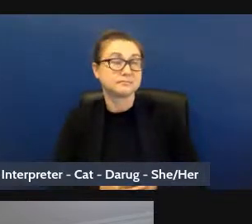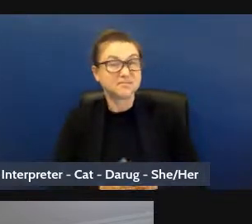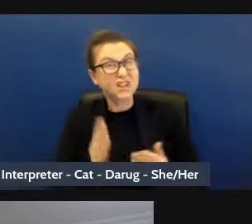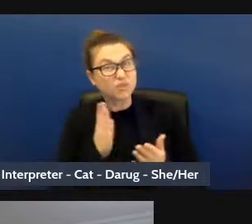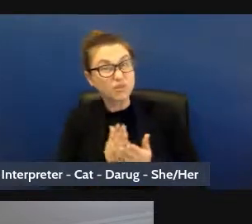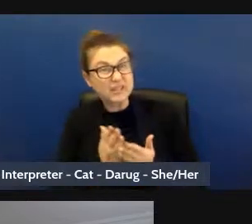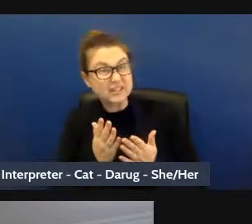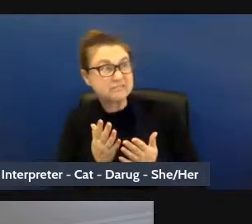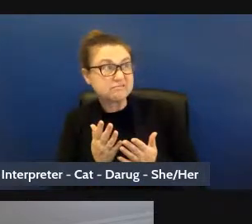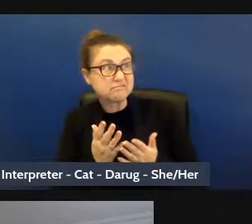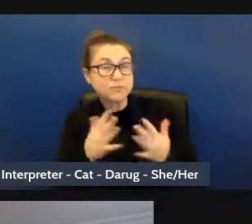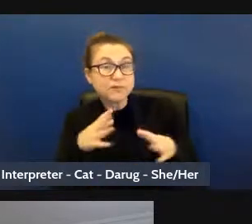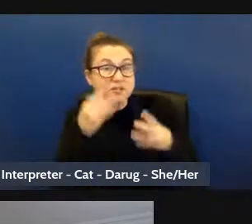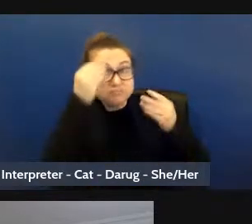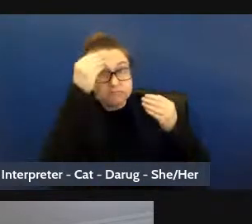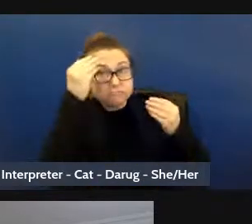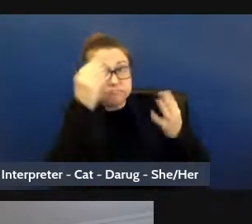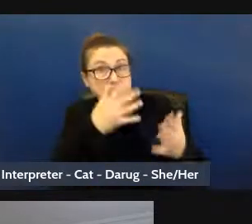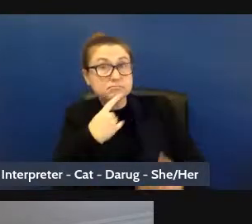look, we have